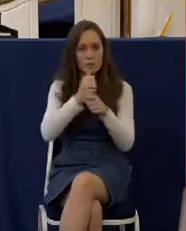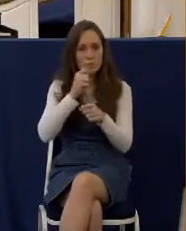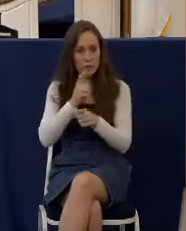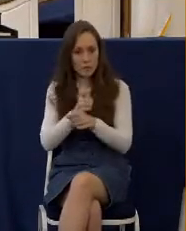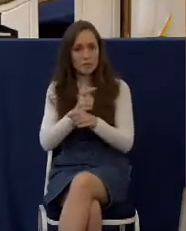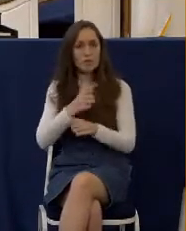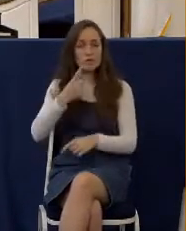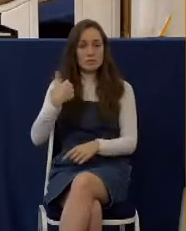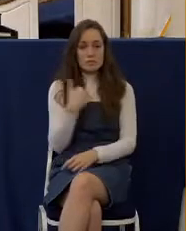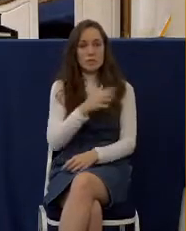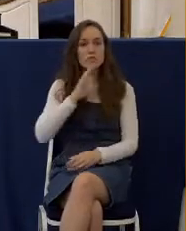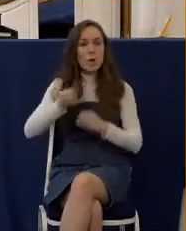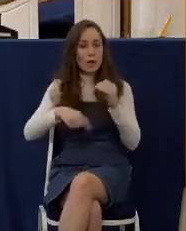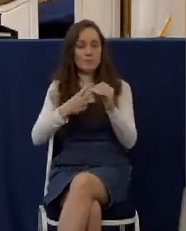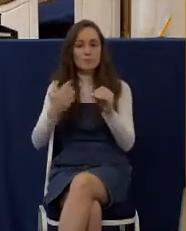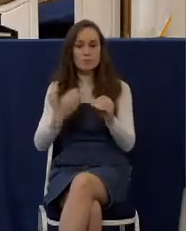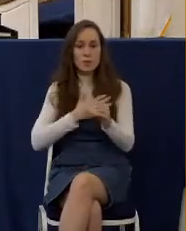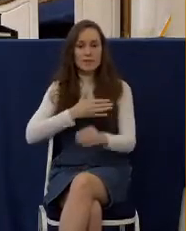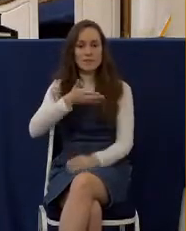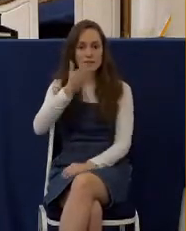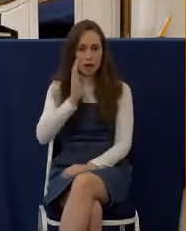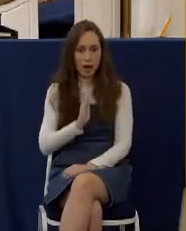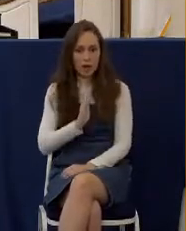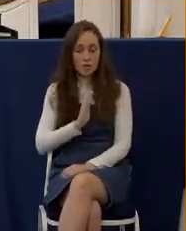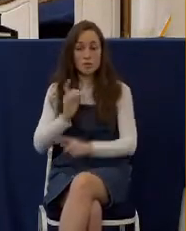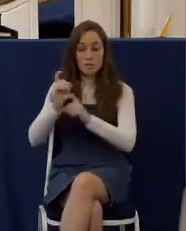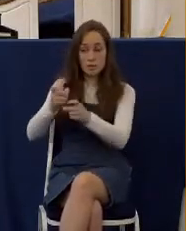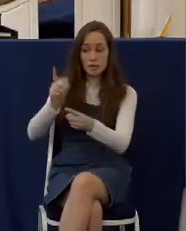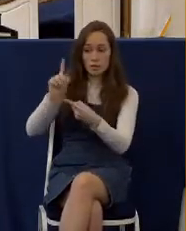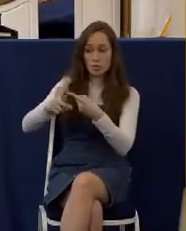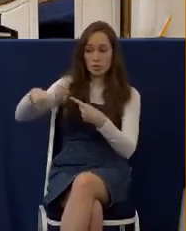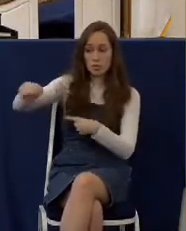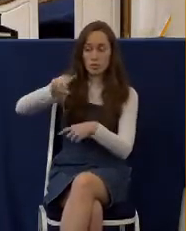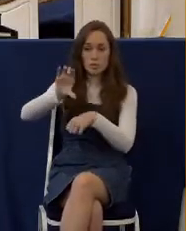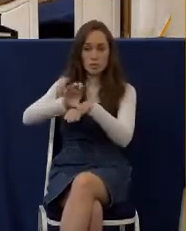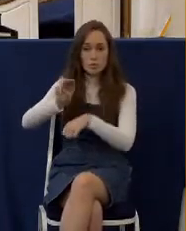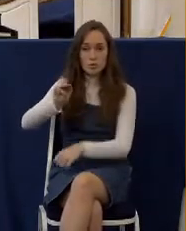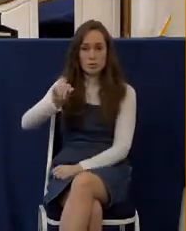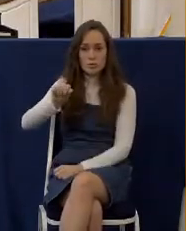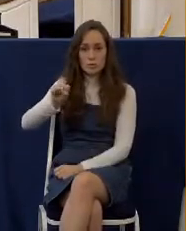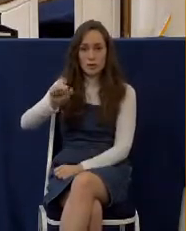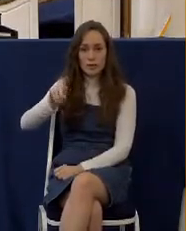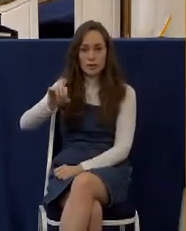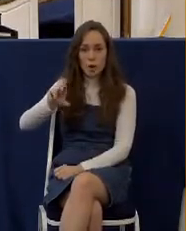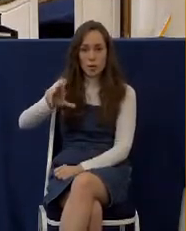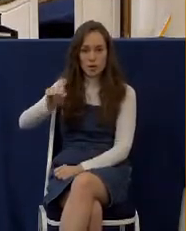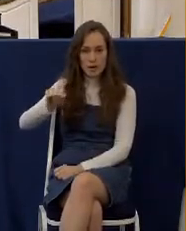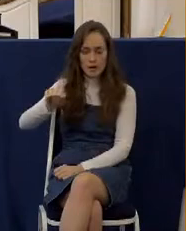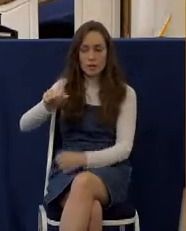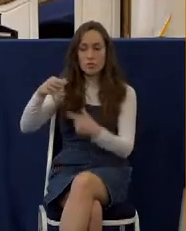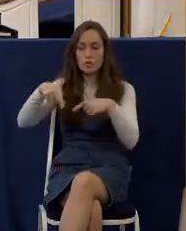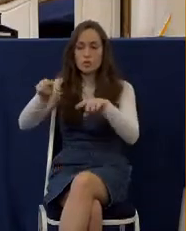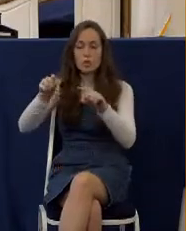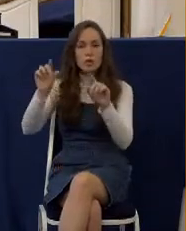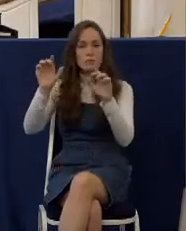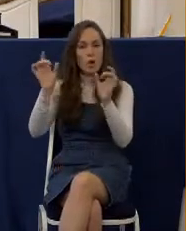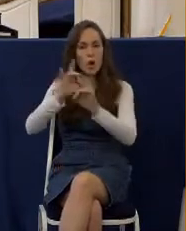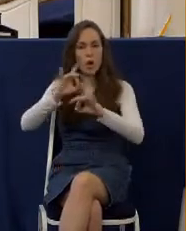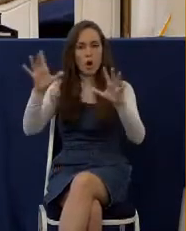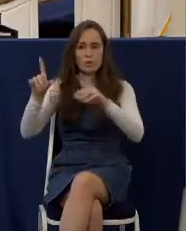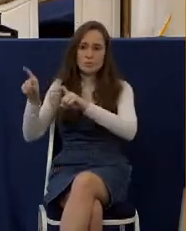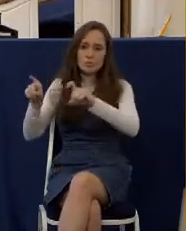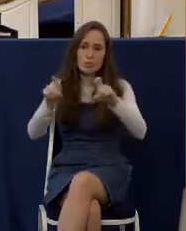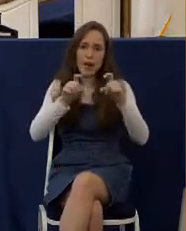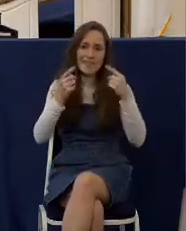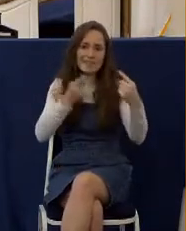grace of God bestowed on the churches of Macedonia, how that in a great trial of affliction, the abundance of their